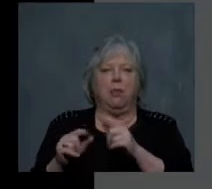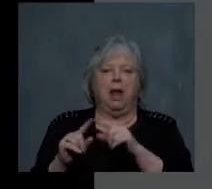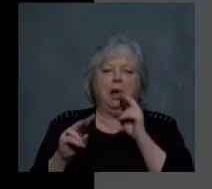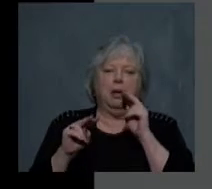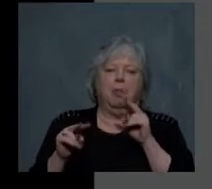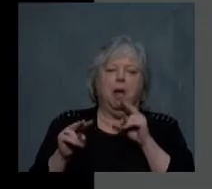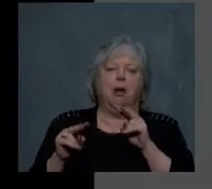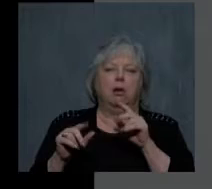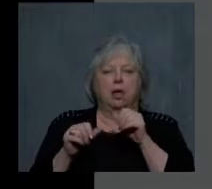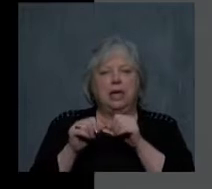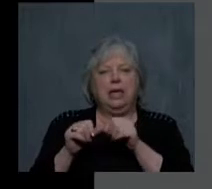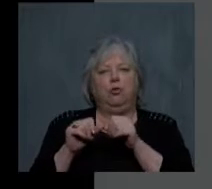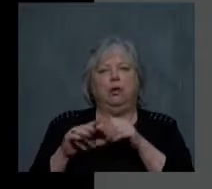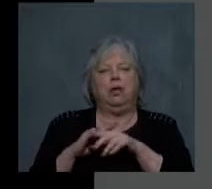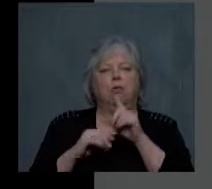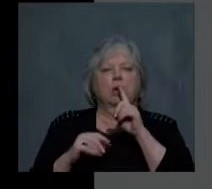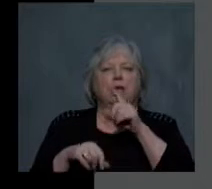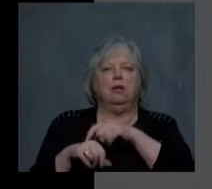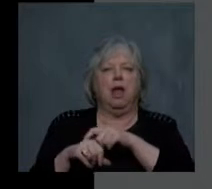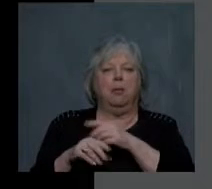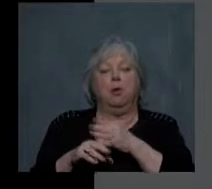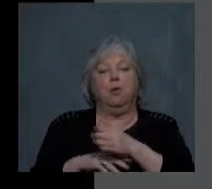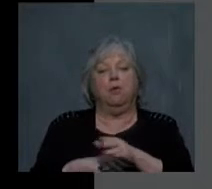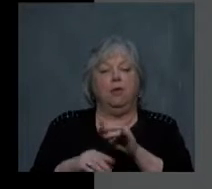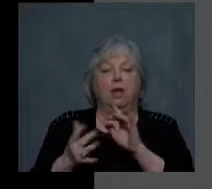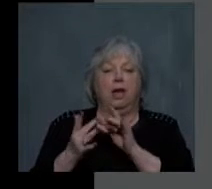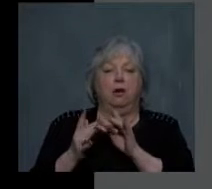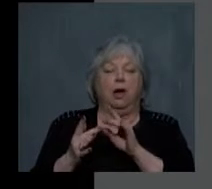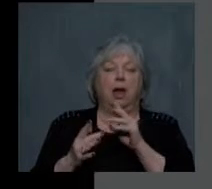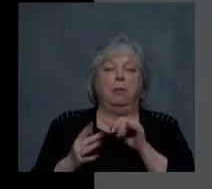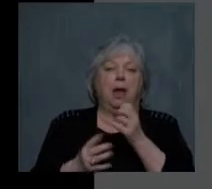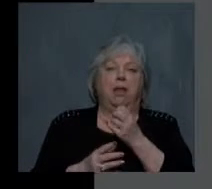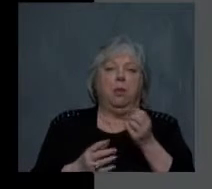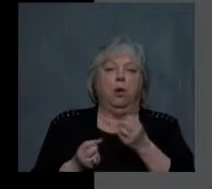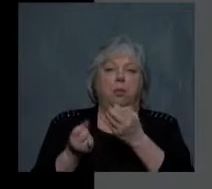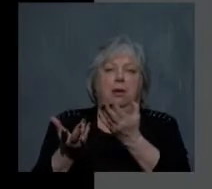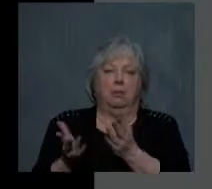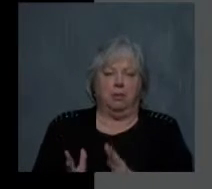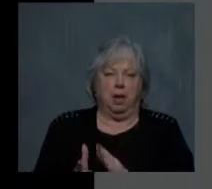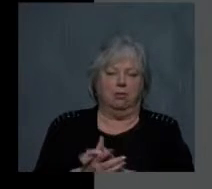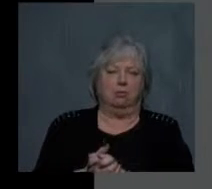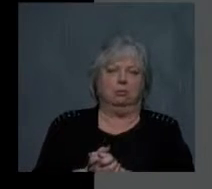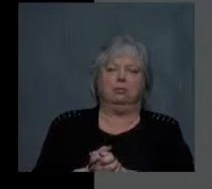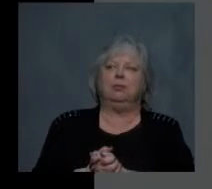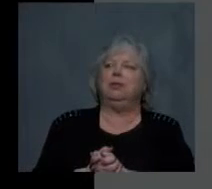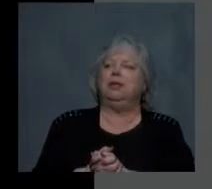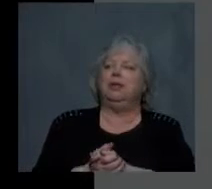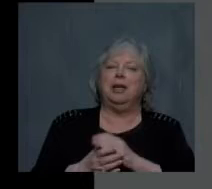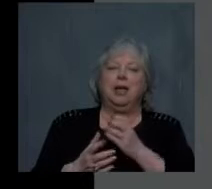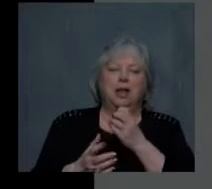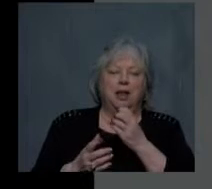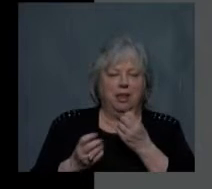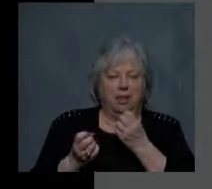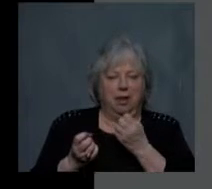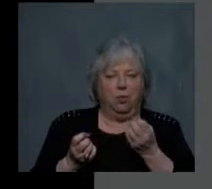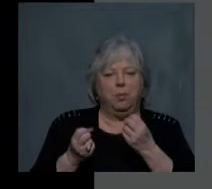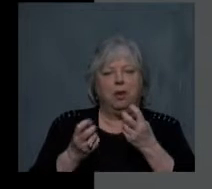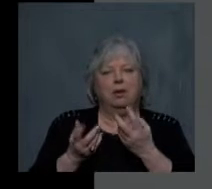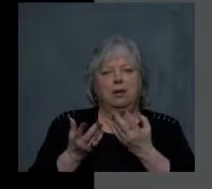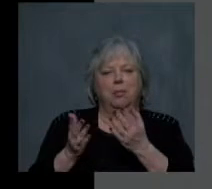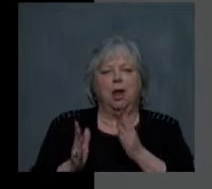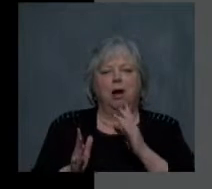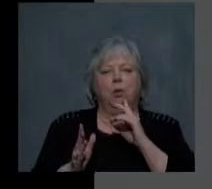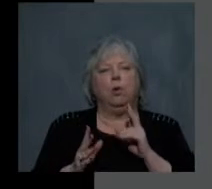monitored continuously in real time over the internet by the equipment supplier. Upon approval, the equipment supplier will make a permit application